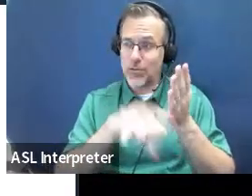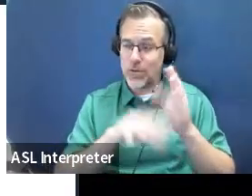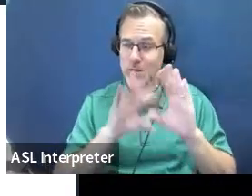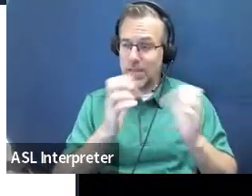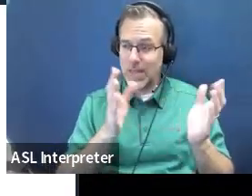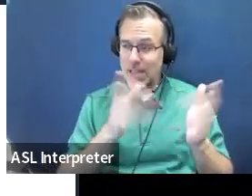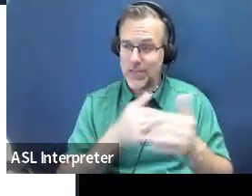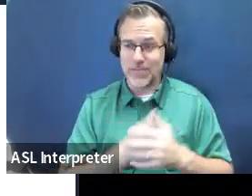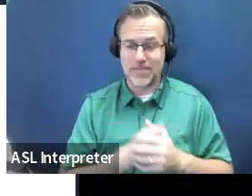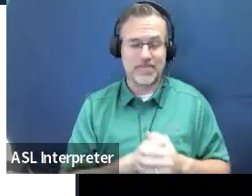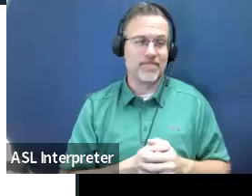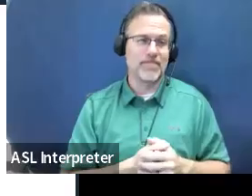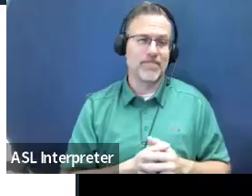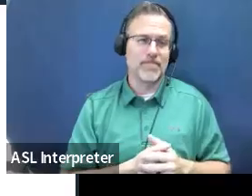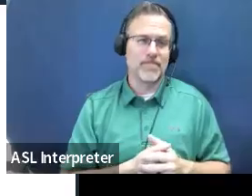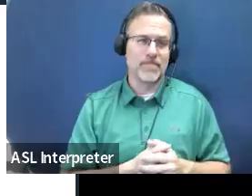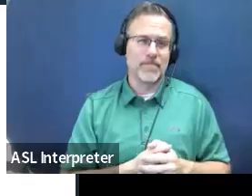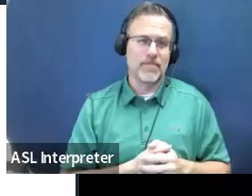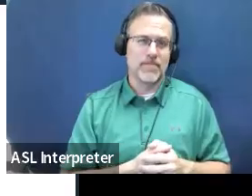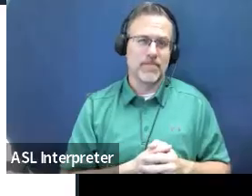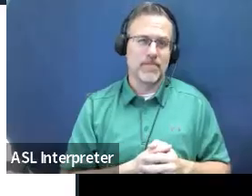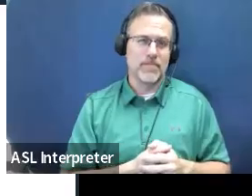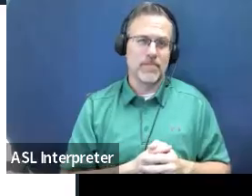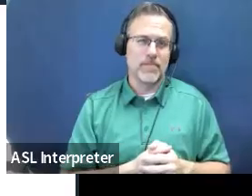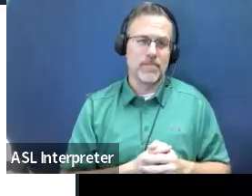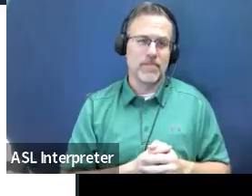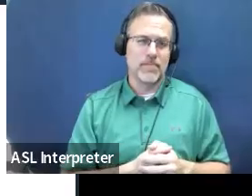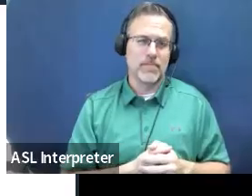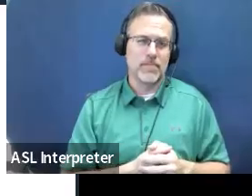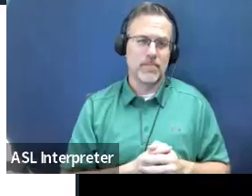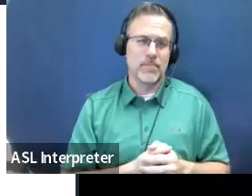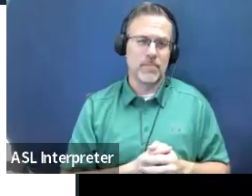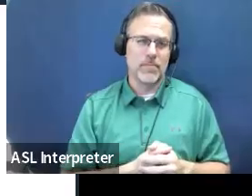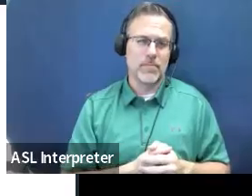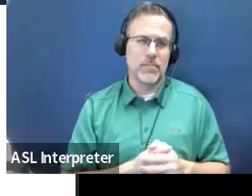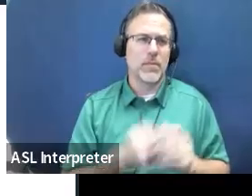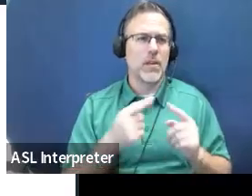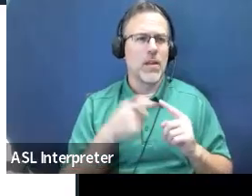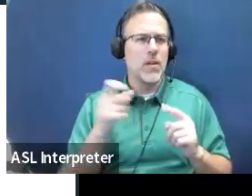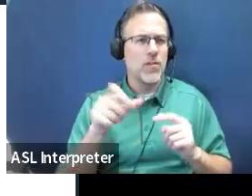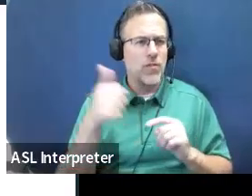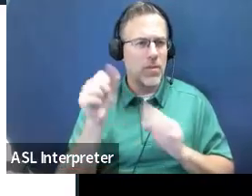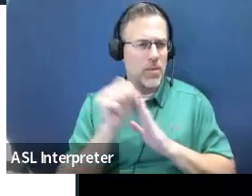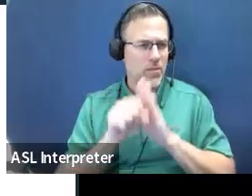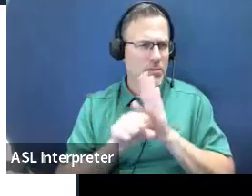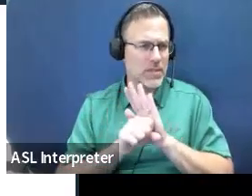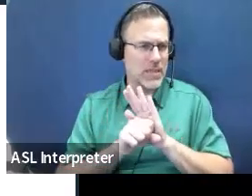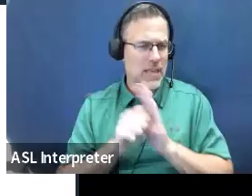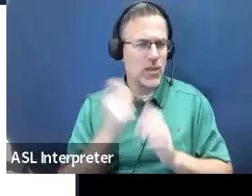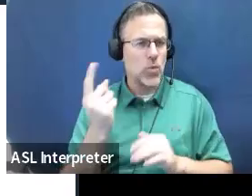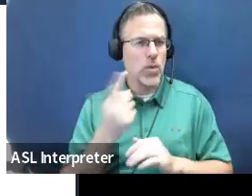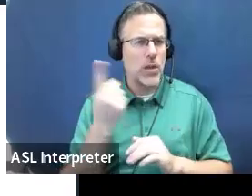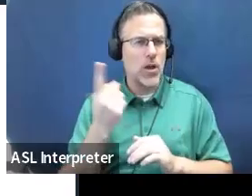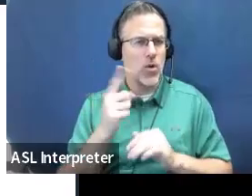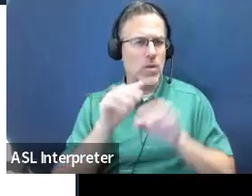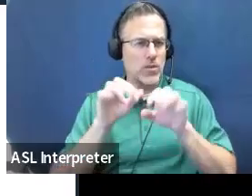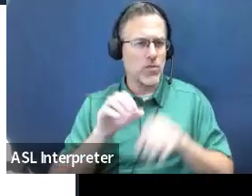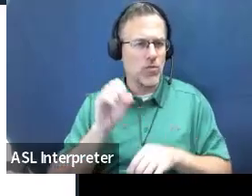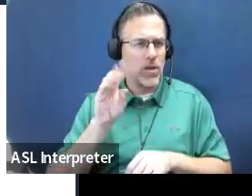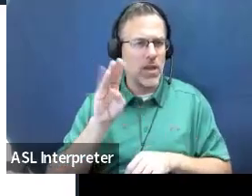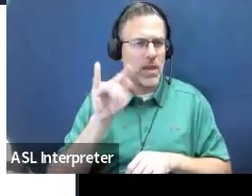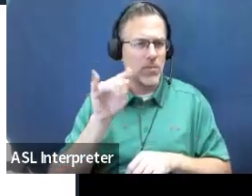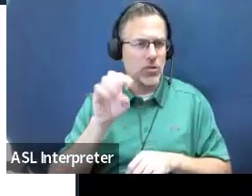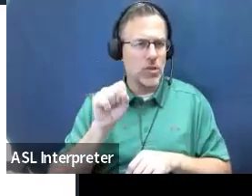classroom. Okay, so coming from another state where we always write objectives, are we allowed to